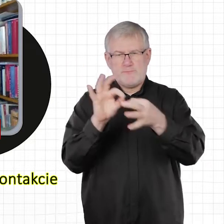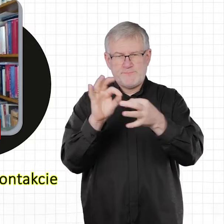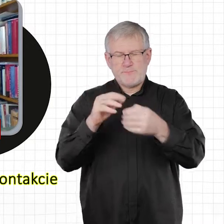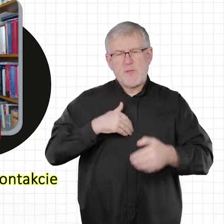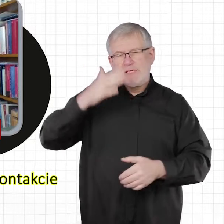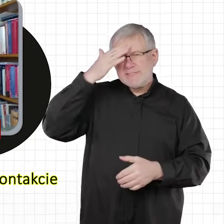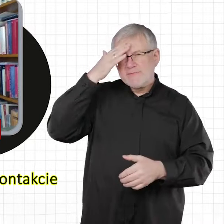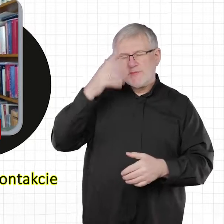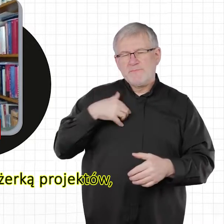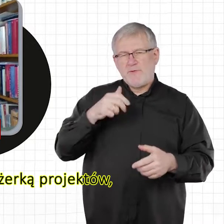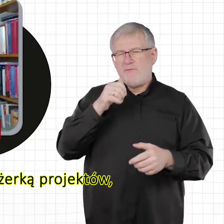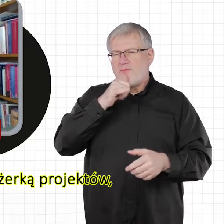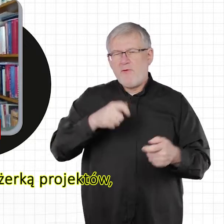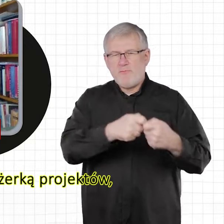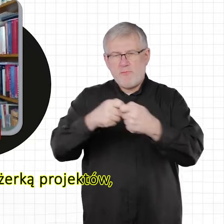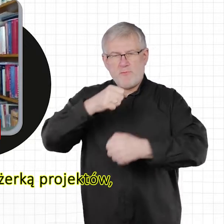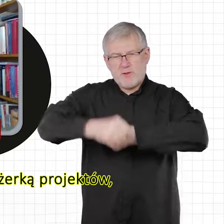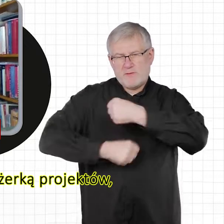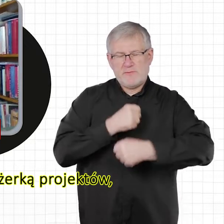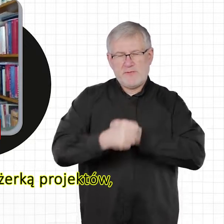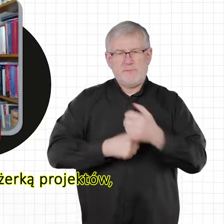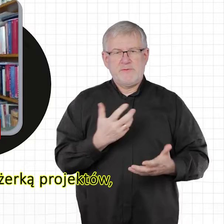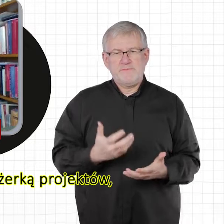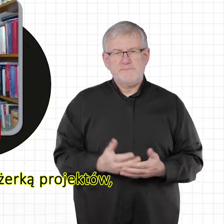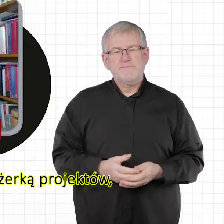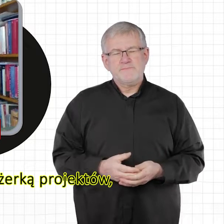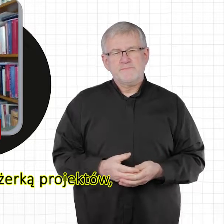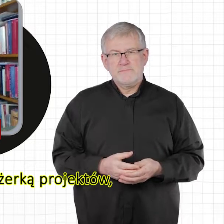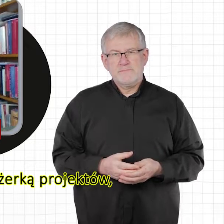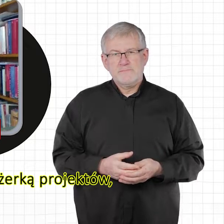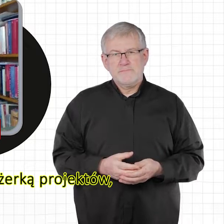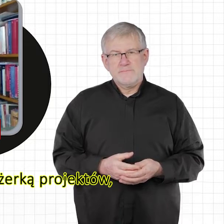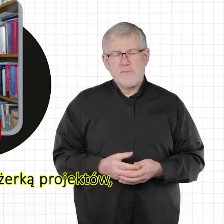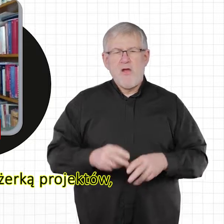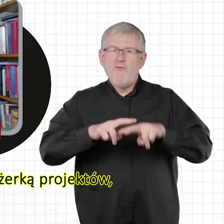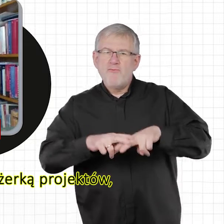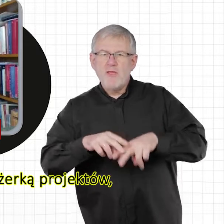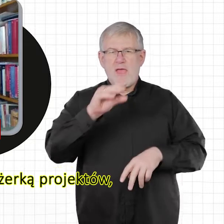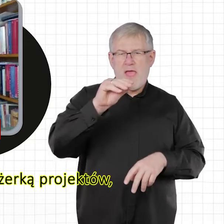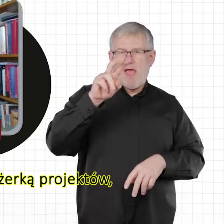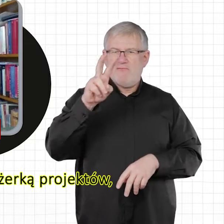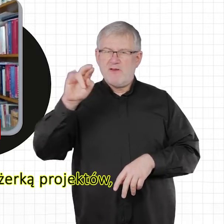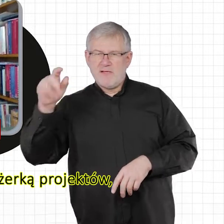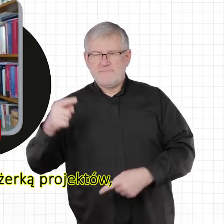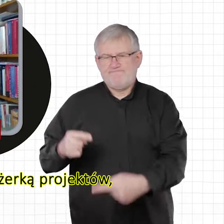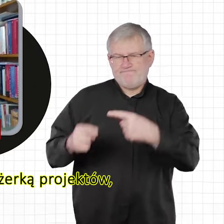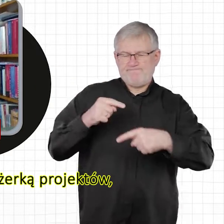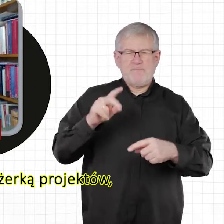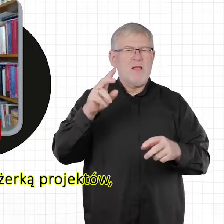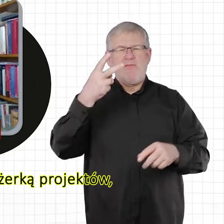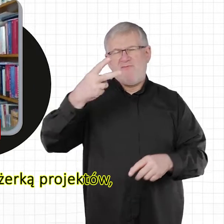of colleagues there. And I have been a project manager for Evris Foundation, amongst other